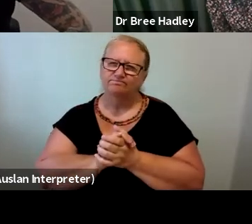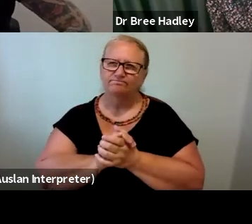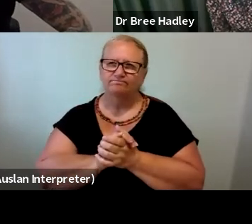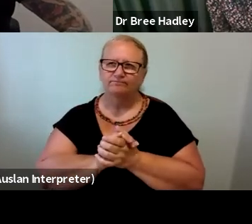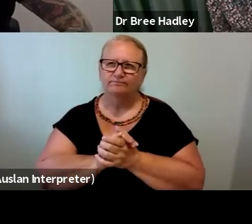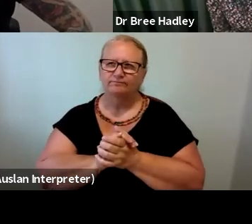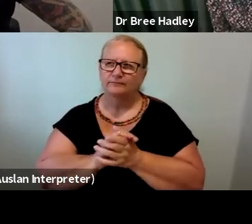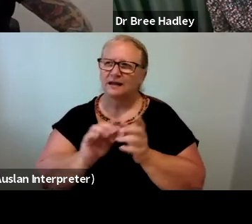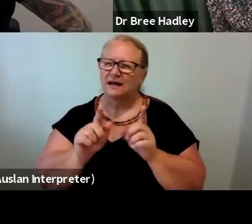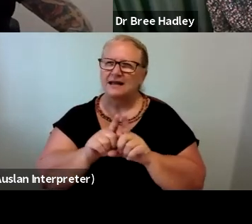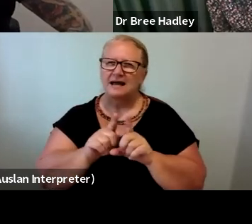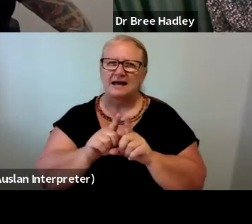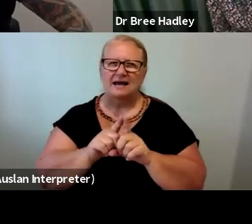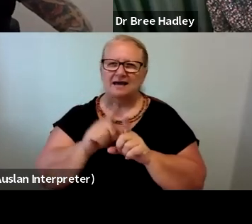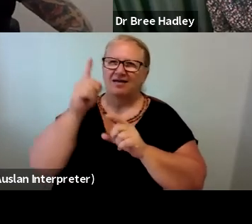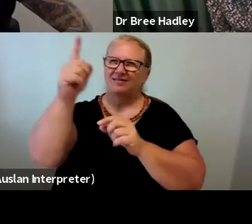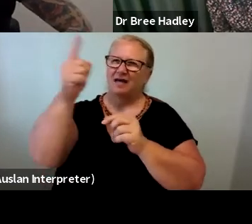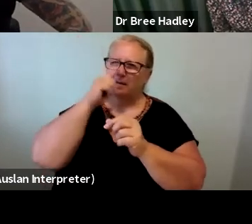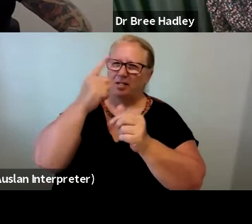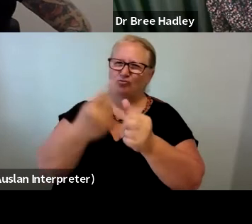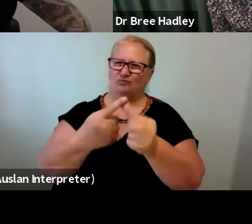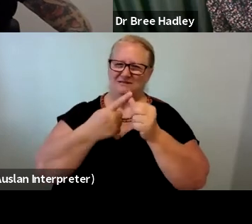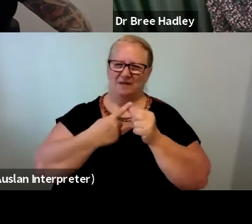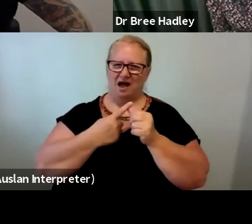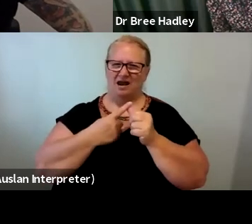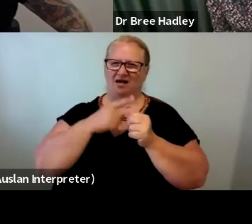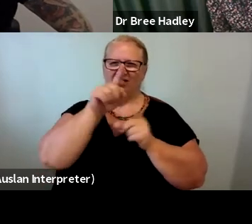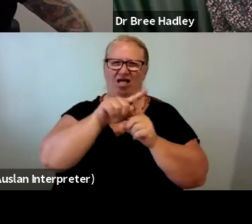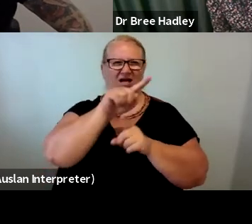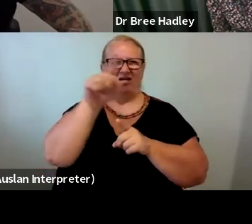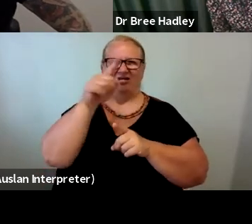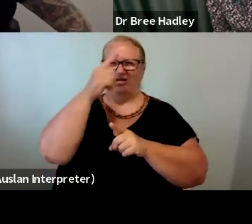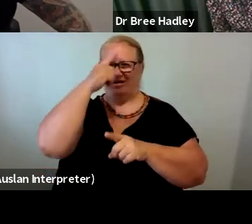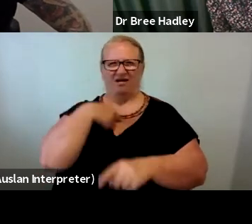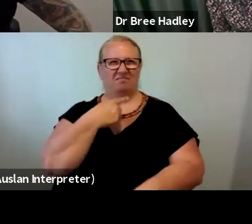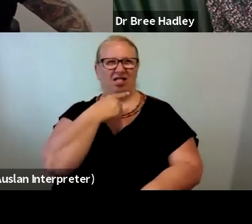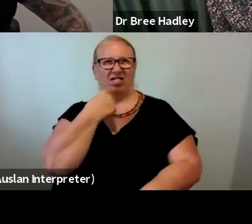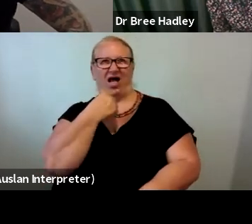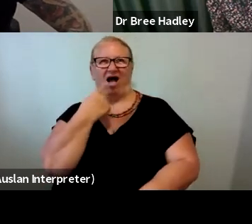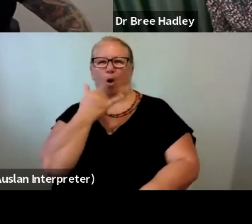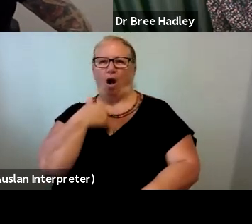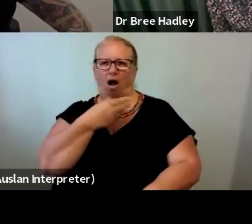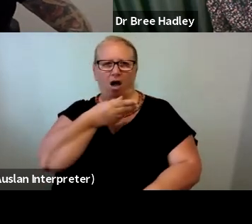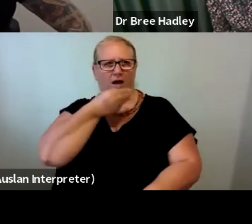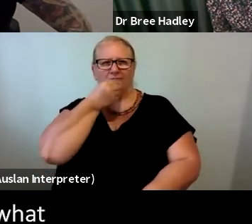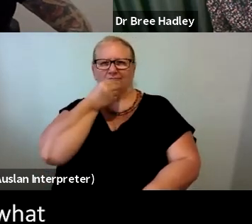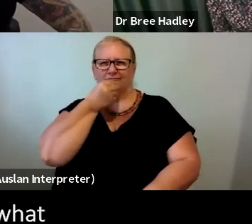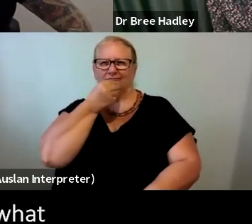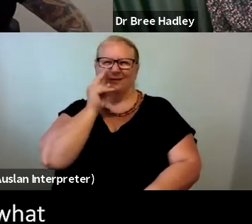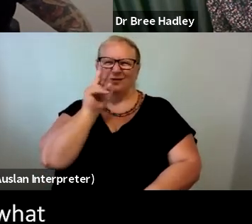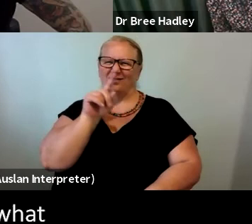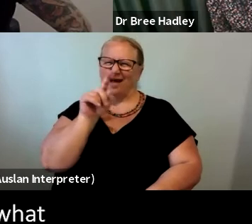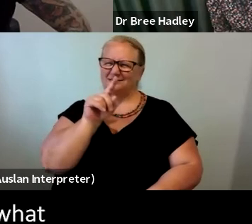and the response I get is like, it's like I'm lying to them or withholding information. And